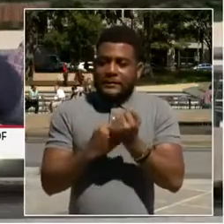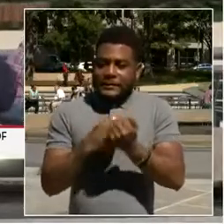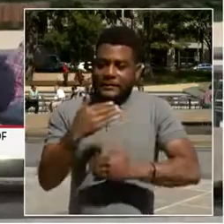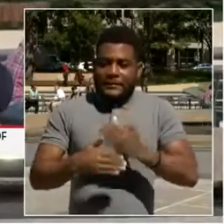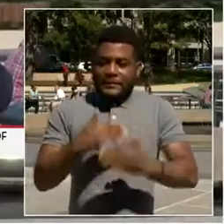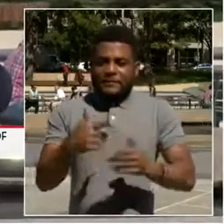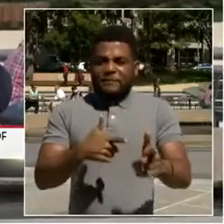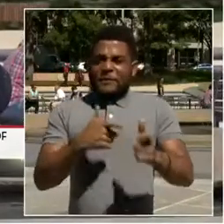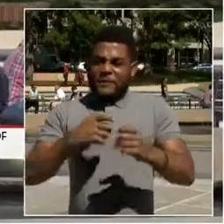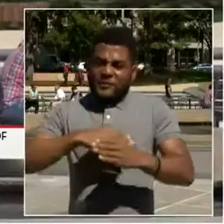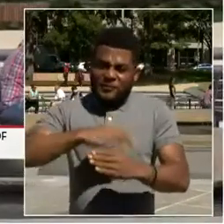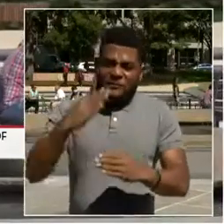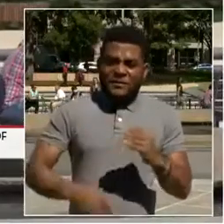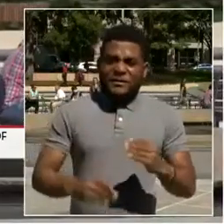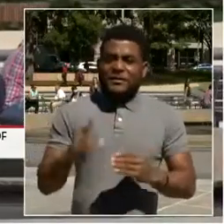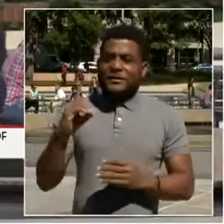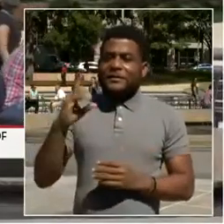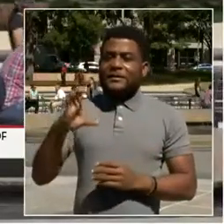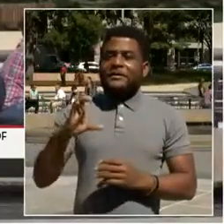district's construction arm,